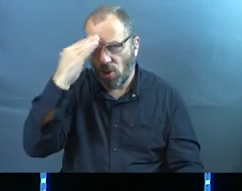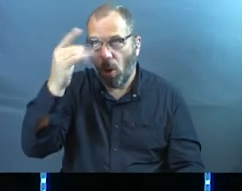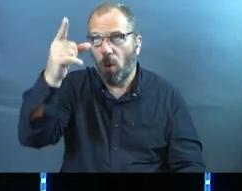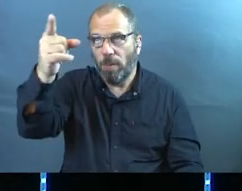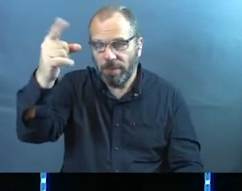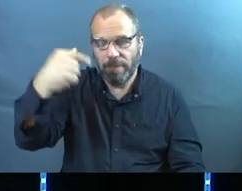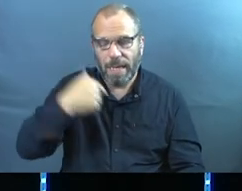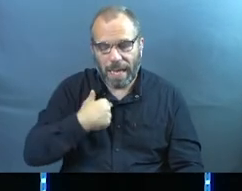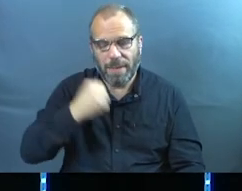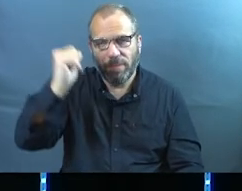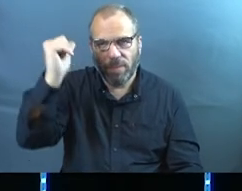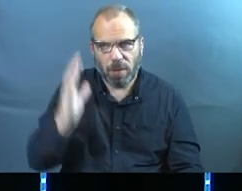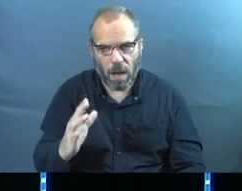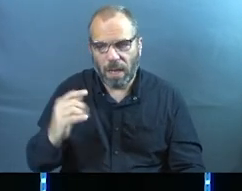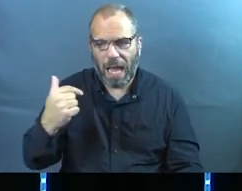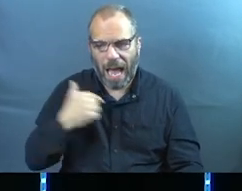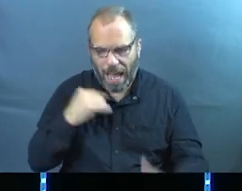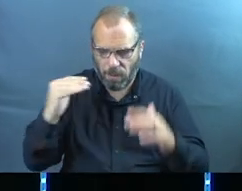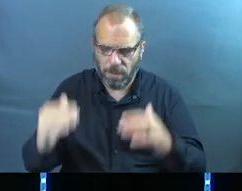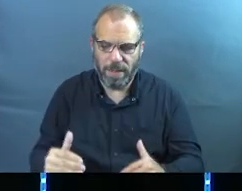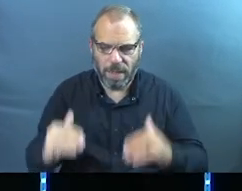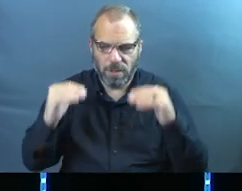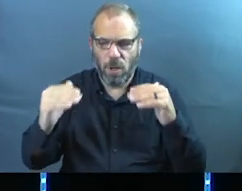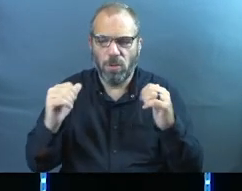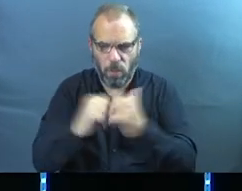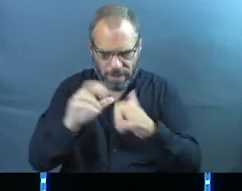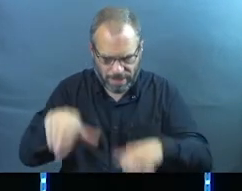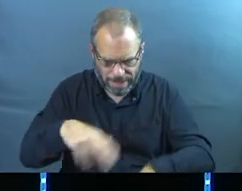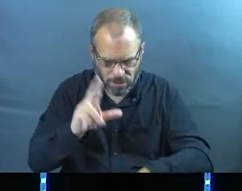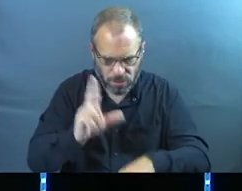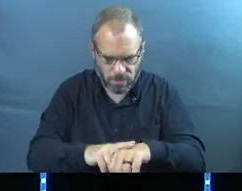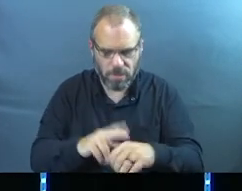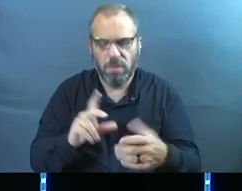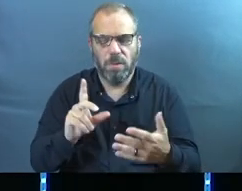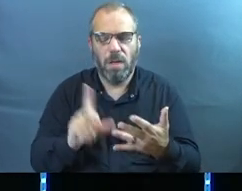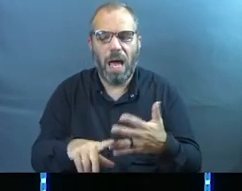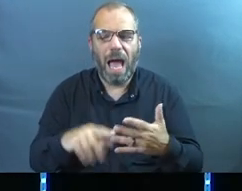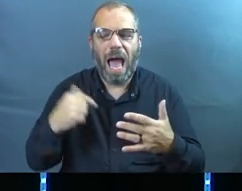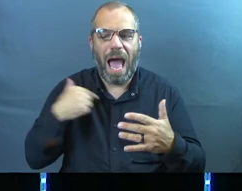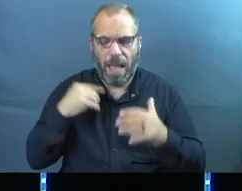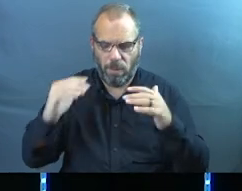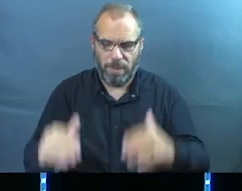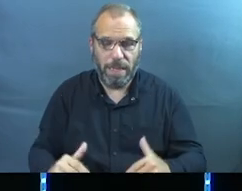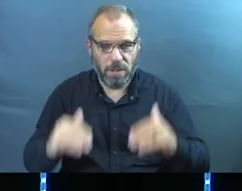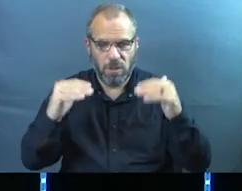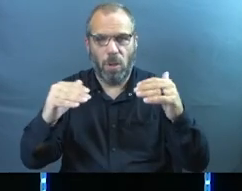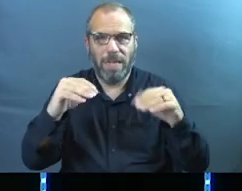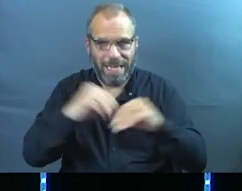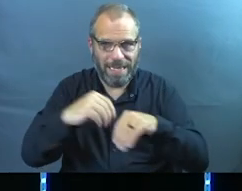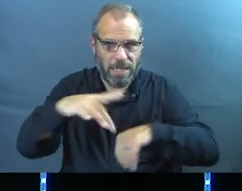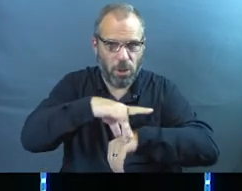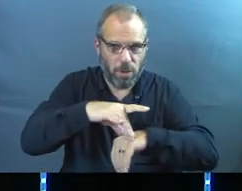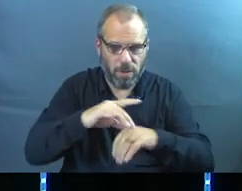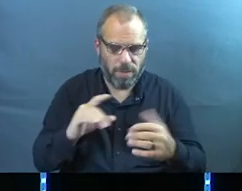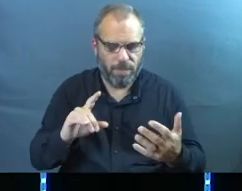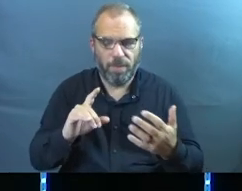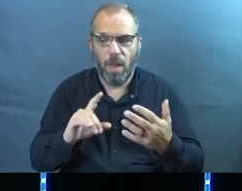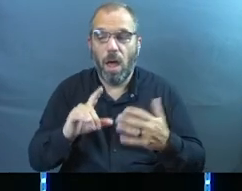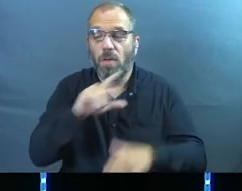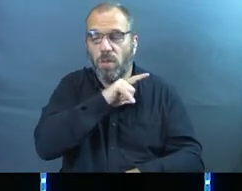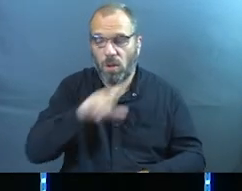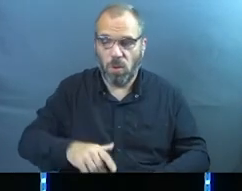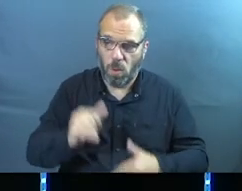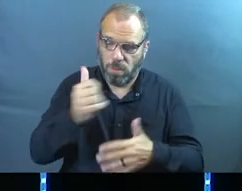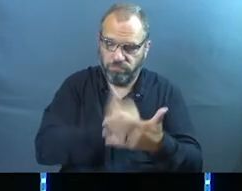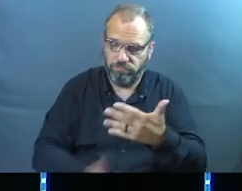that I am God. I will be exalted among the nations. I will be exalted in the earth. The